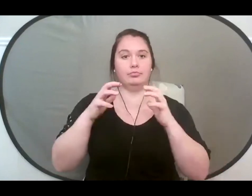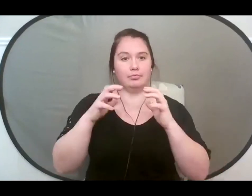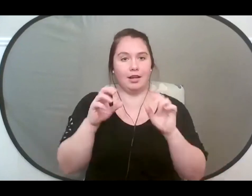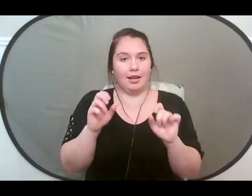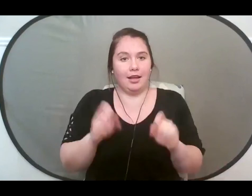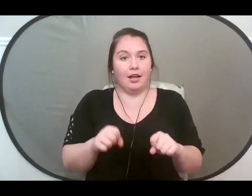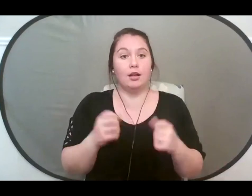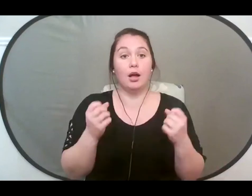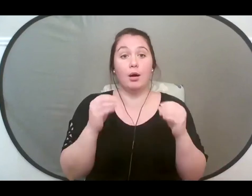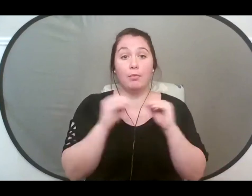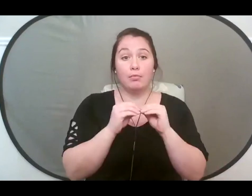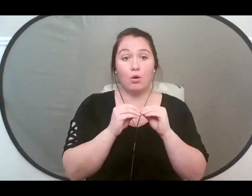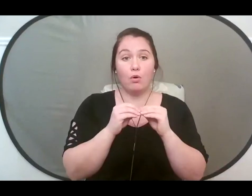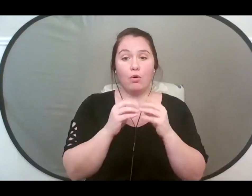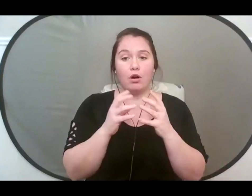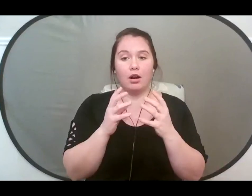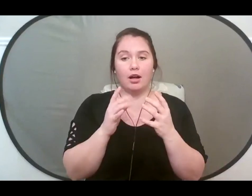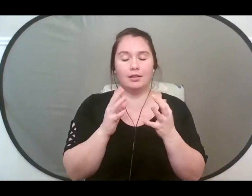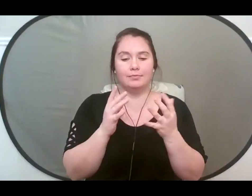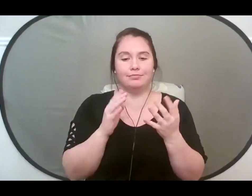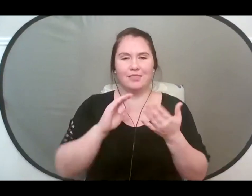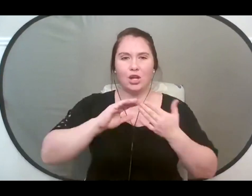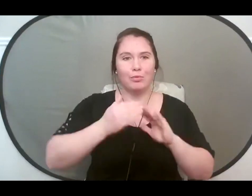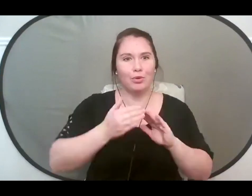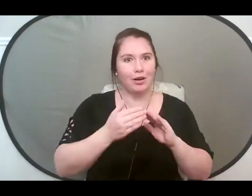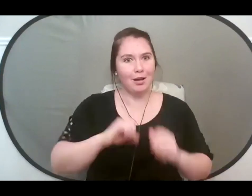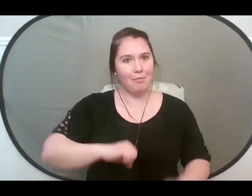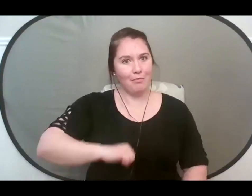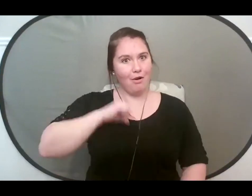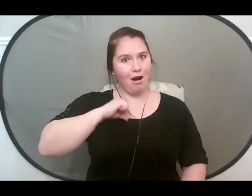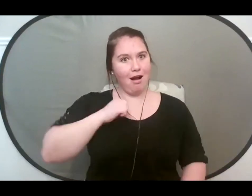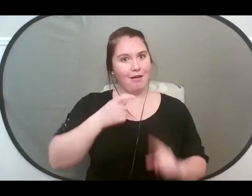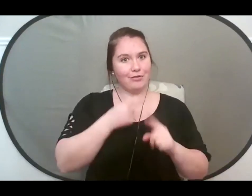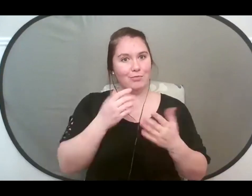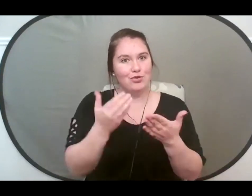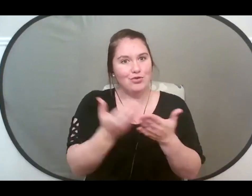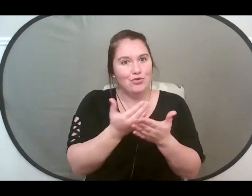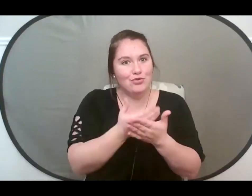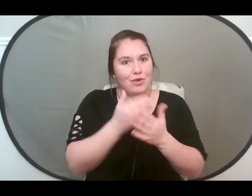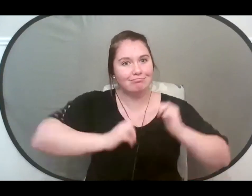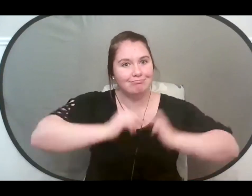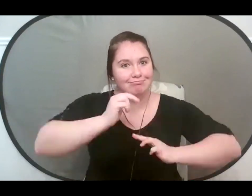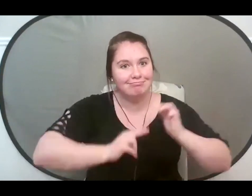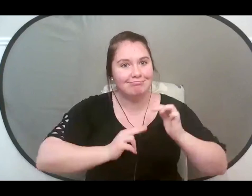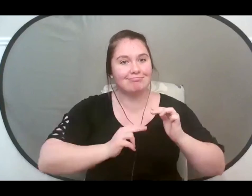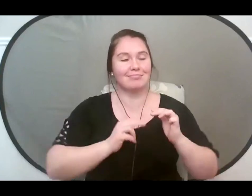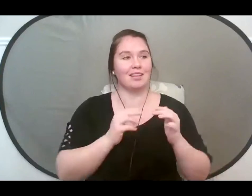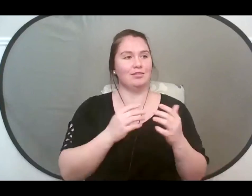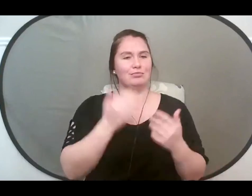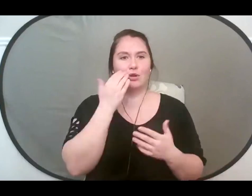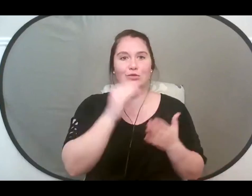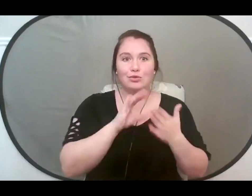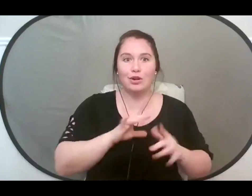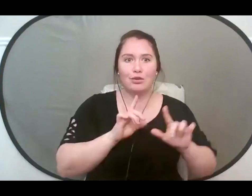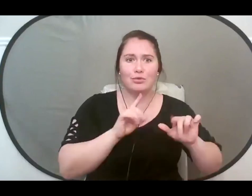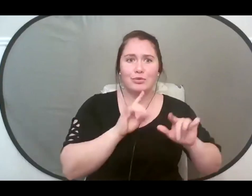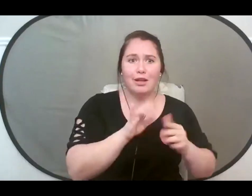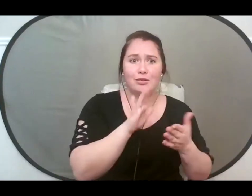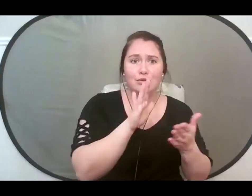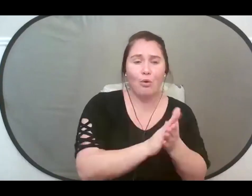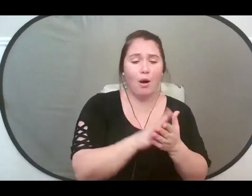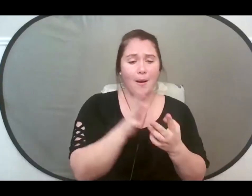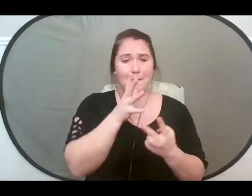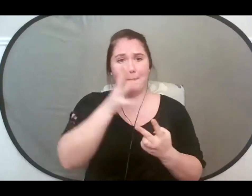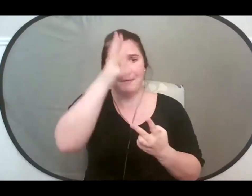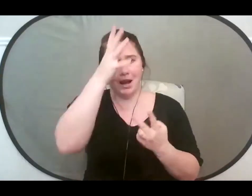a community pride in new facility, both as a student attending the school, as a community member, as a parent. Seeing